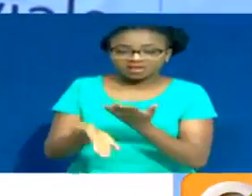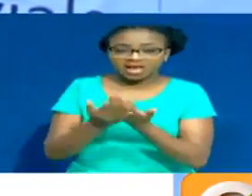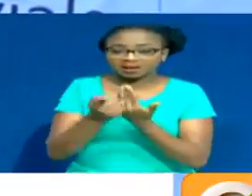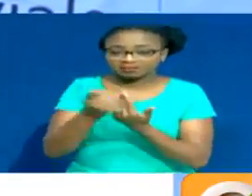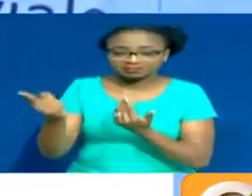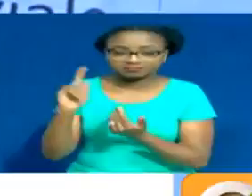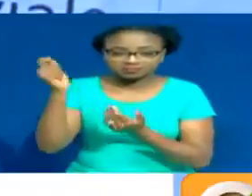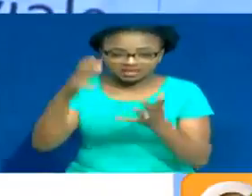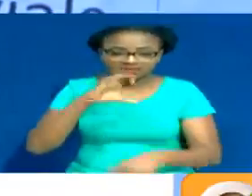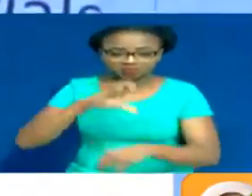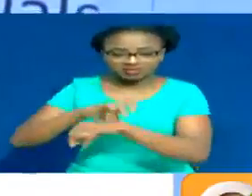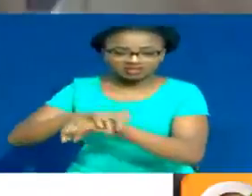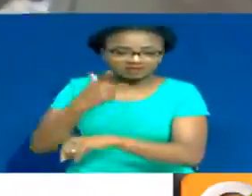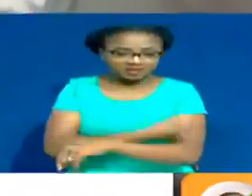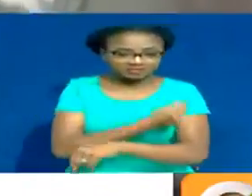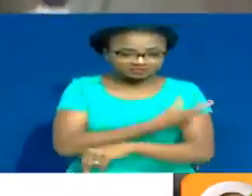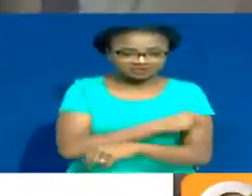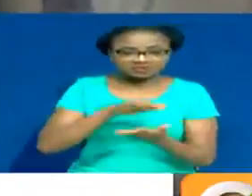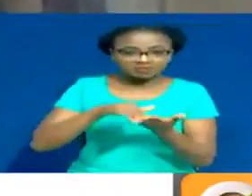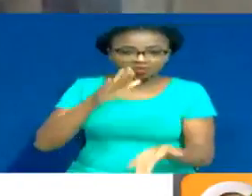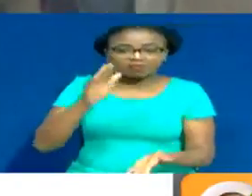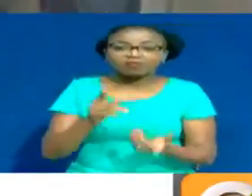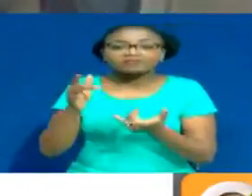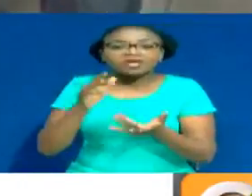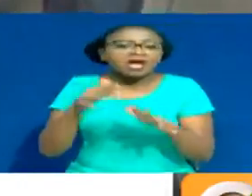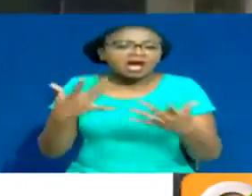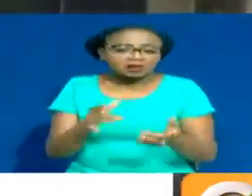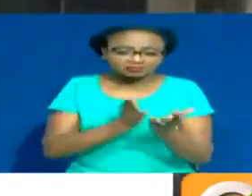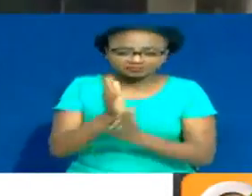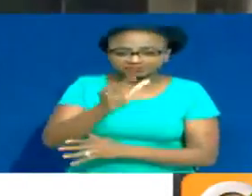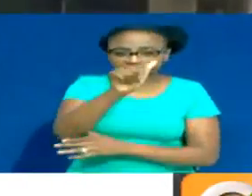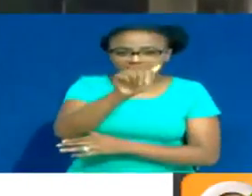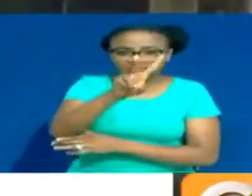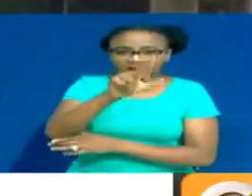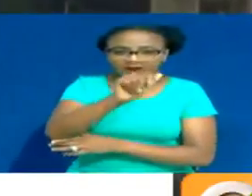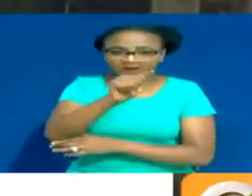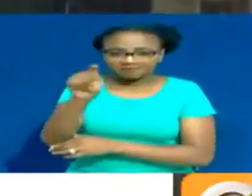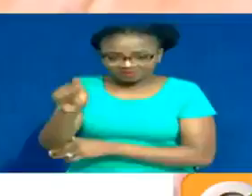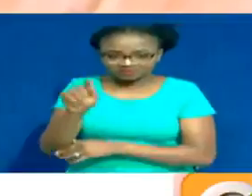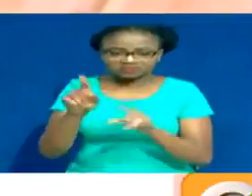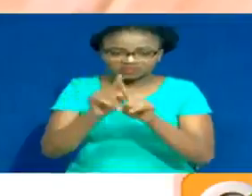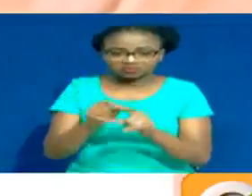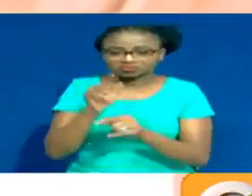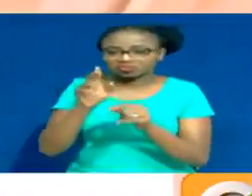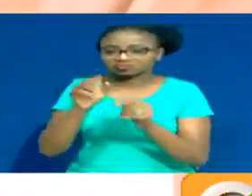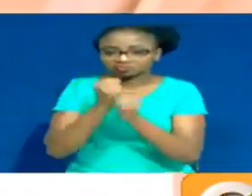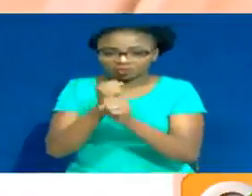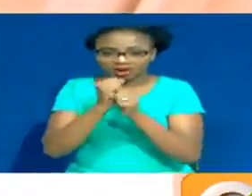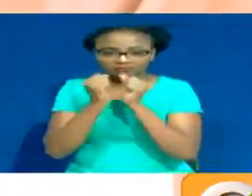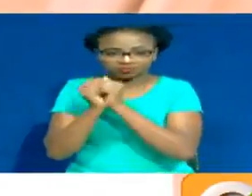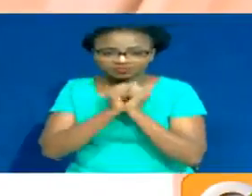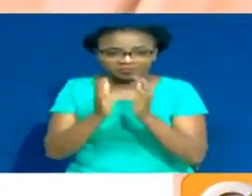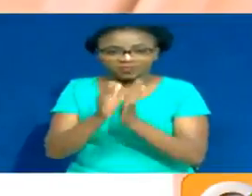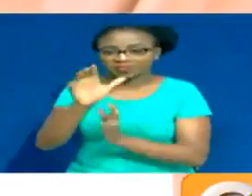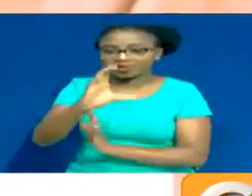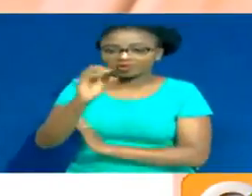Vaccine Acquisition Task Team initiative and the COVID-19 Vaccines Global Access Facilities, COVAX. It will